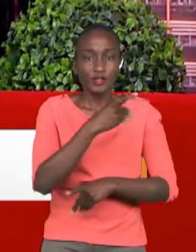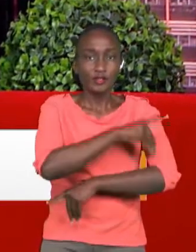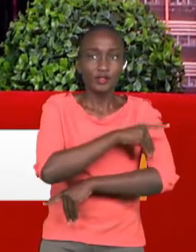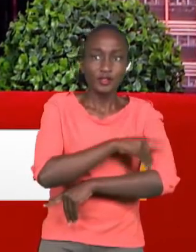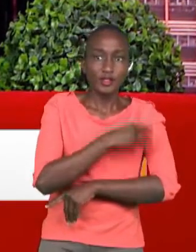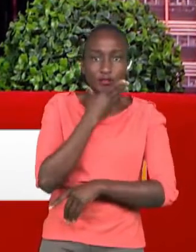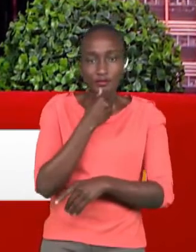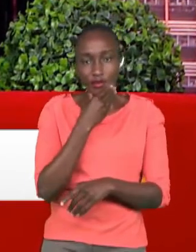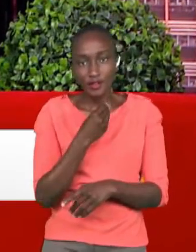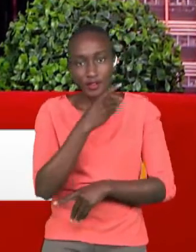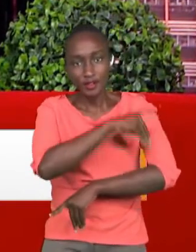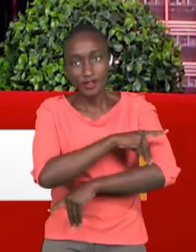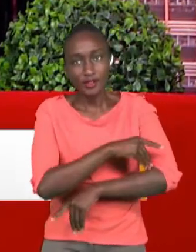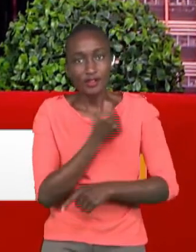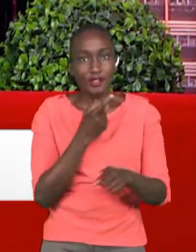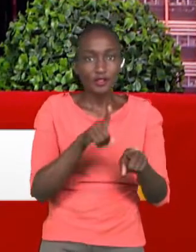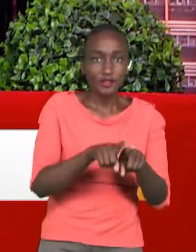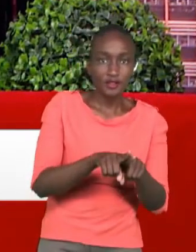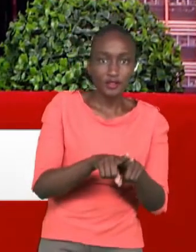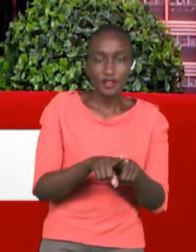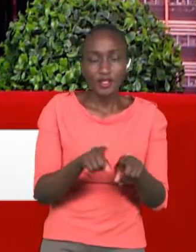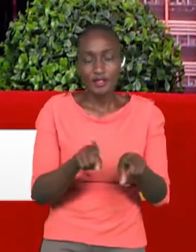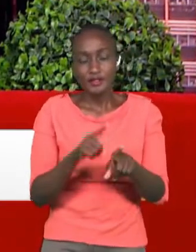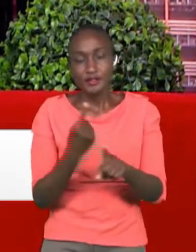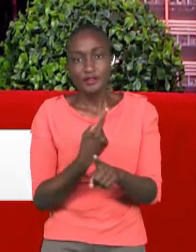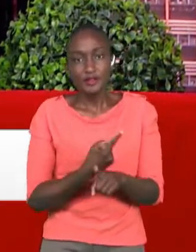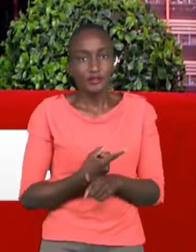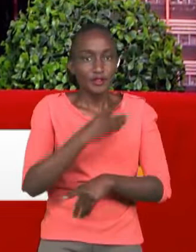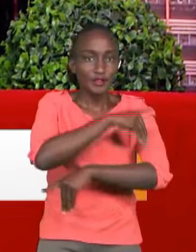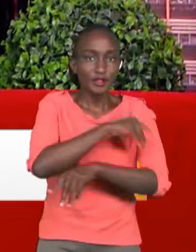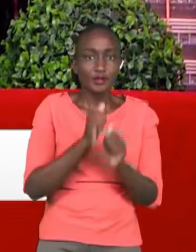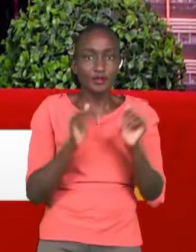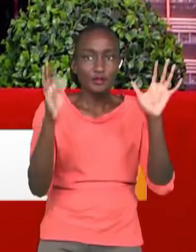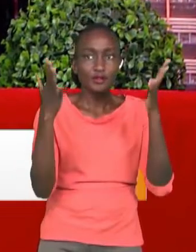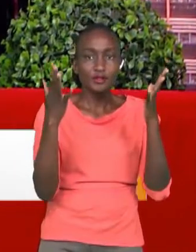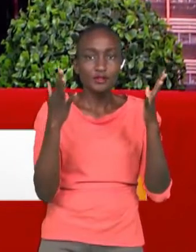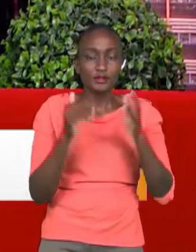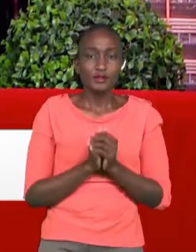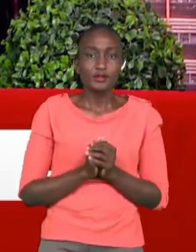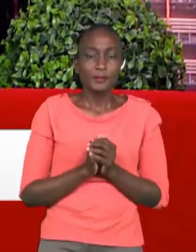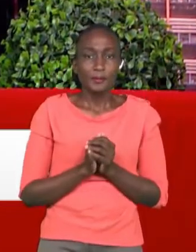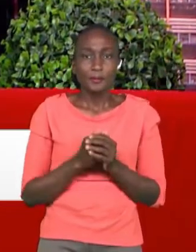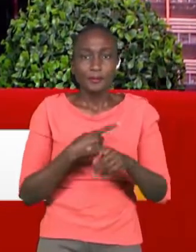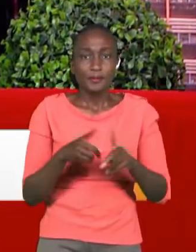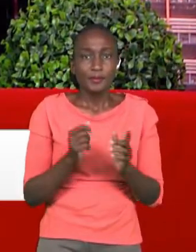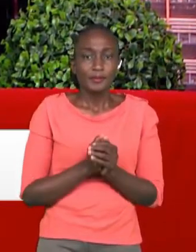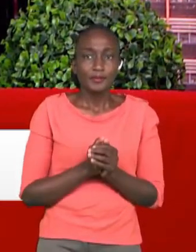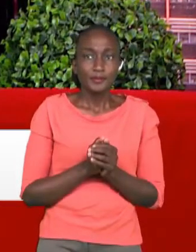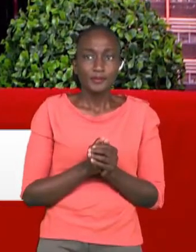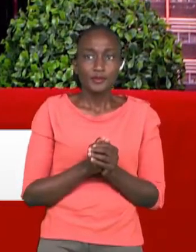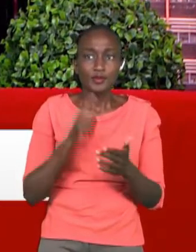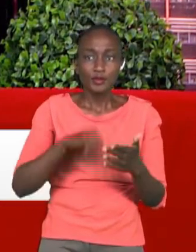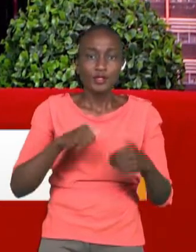Day, Chocolate Day, Teddy Bear Day, like that, many Valentine Day. We have many days, but what